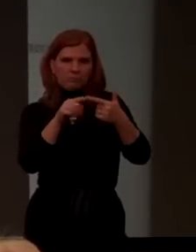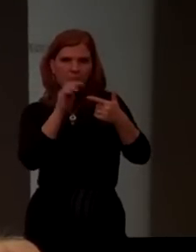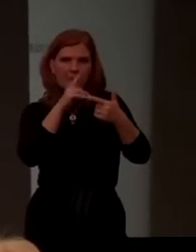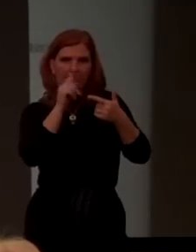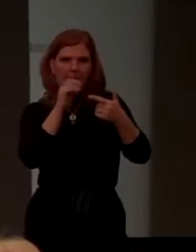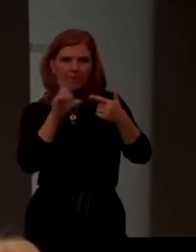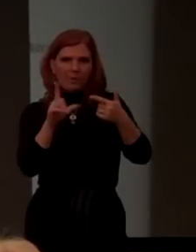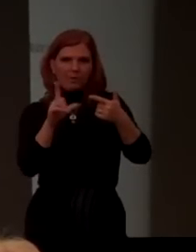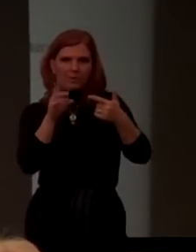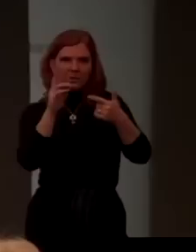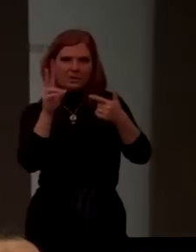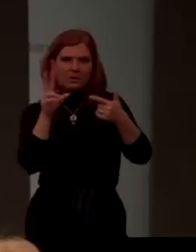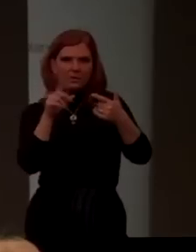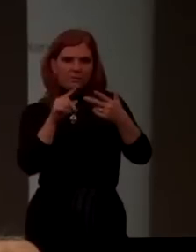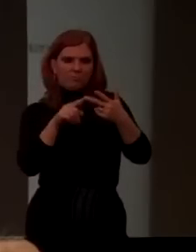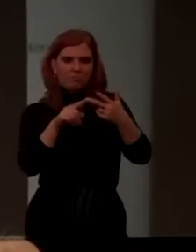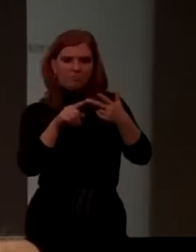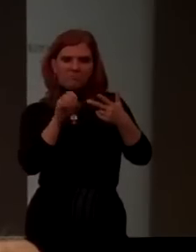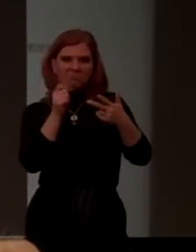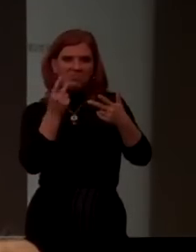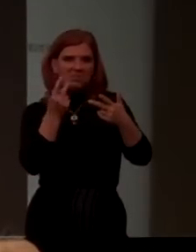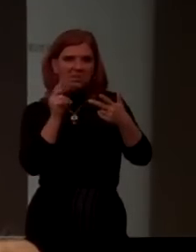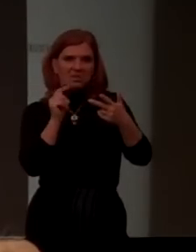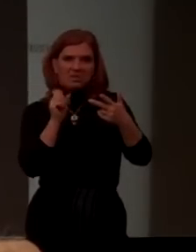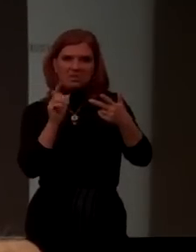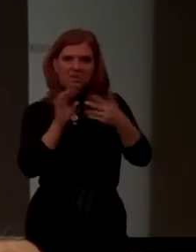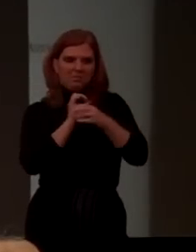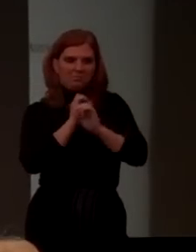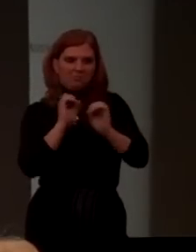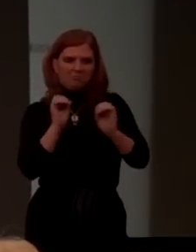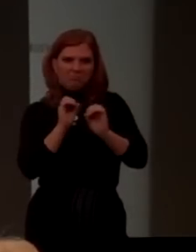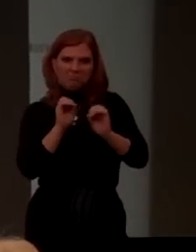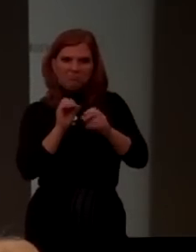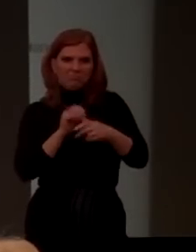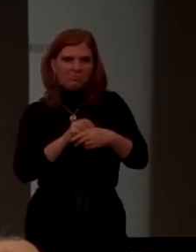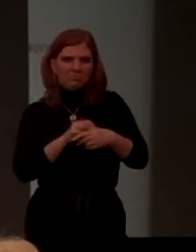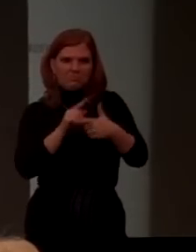ArcelorMittal, number 61. Severstal's not even in the top 100.